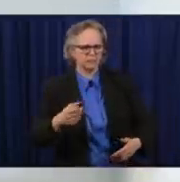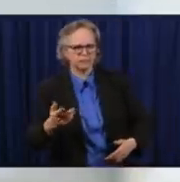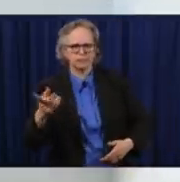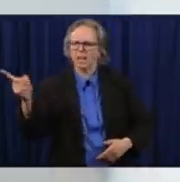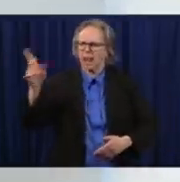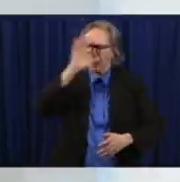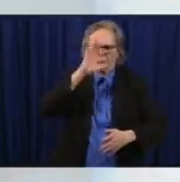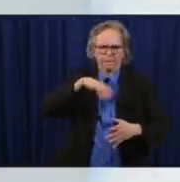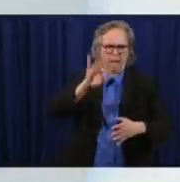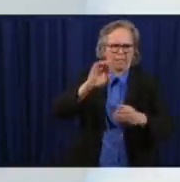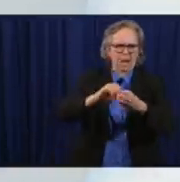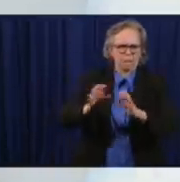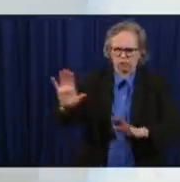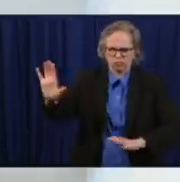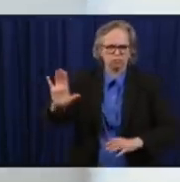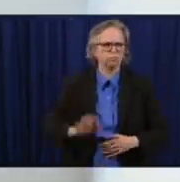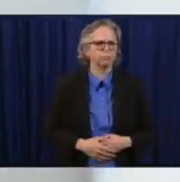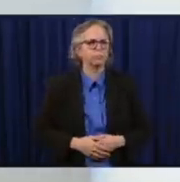today that I have.